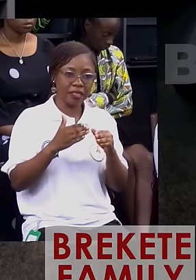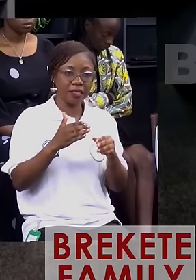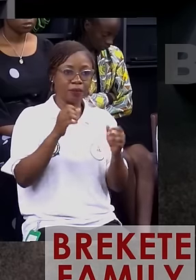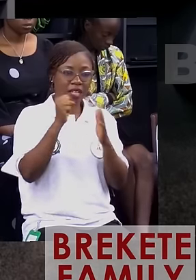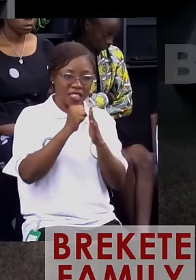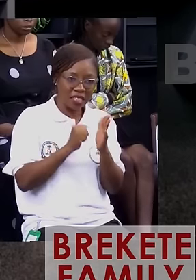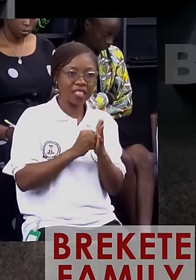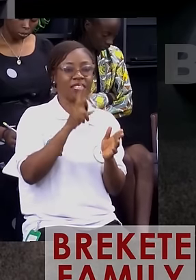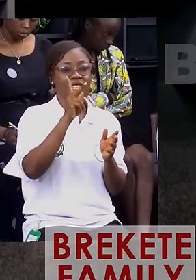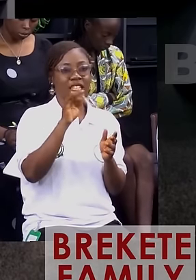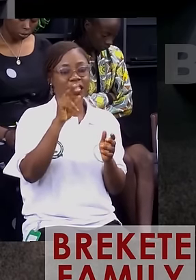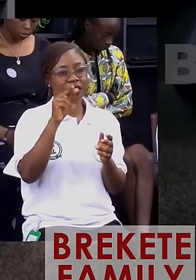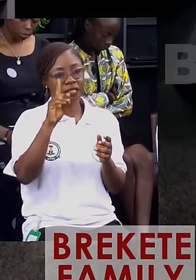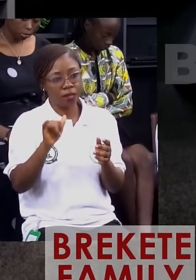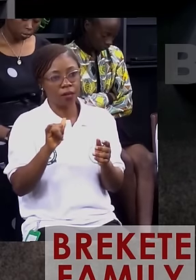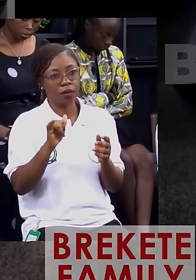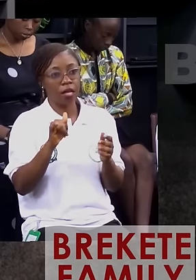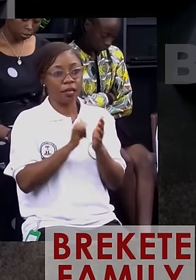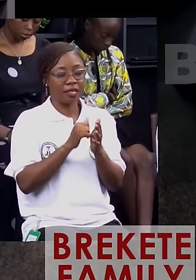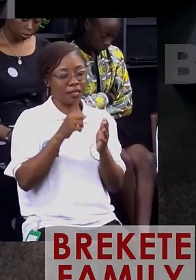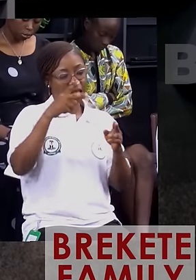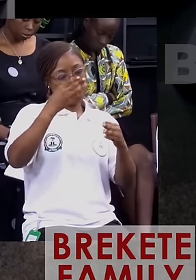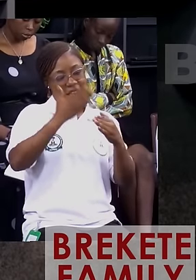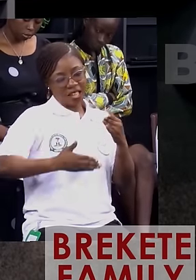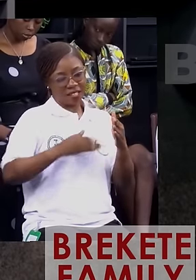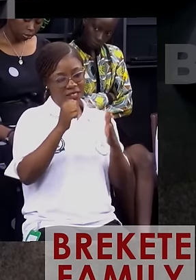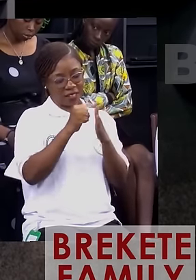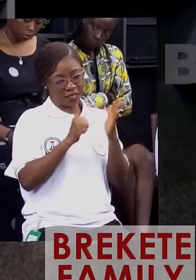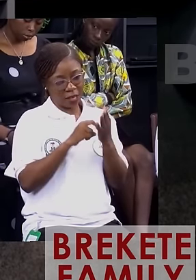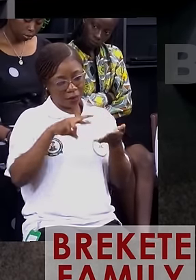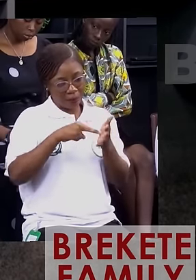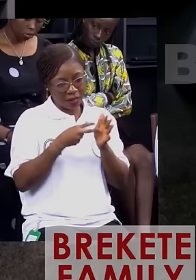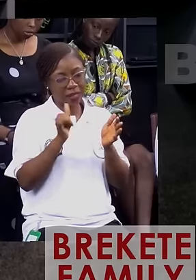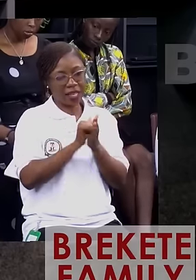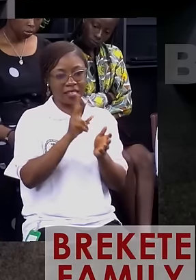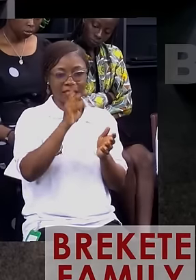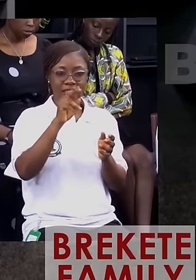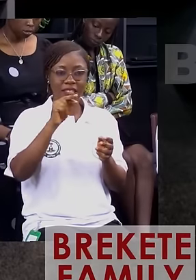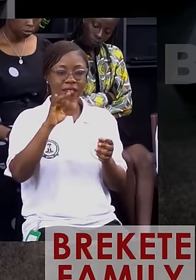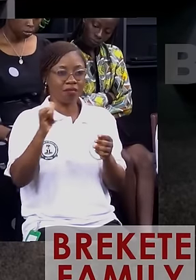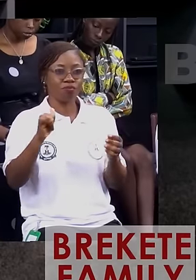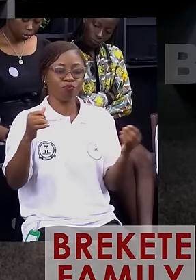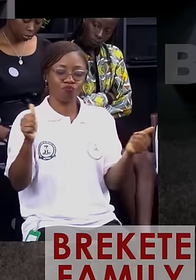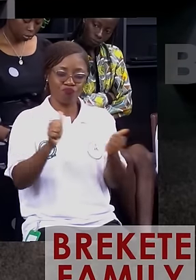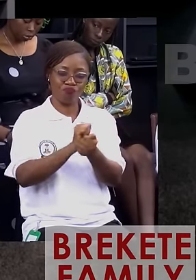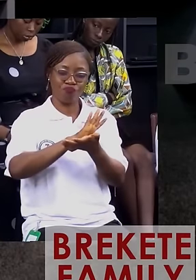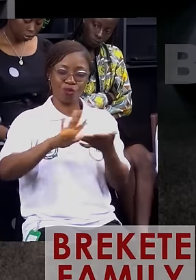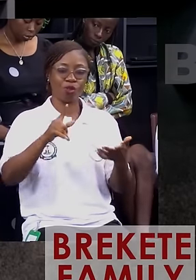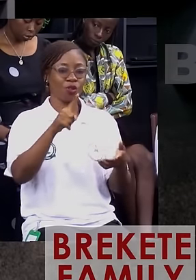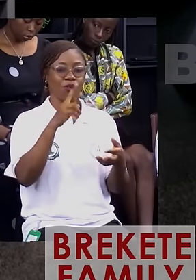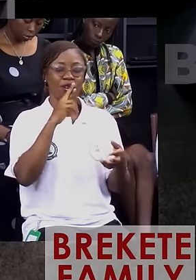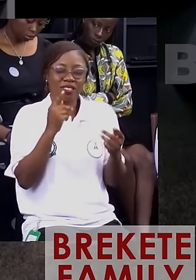That means the when we say end-stage, that means the kidney has totally packed up, and you are just now trying